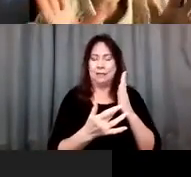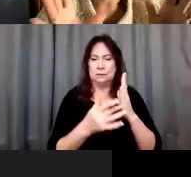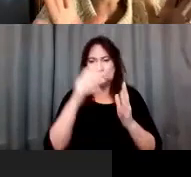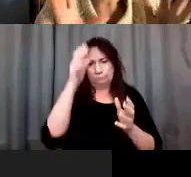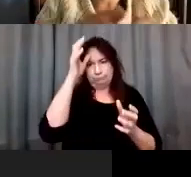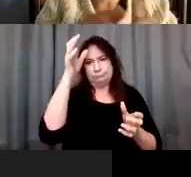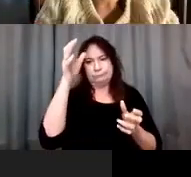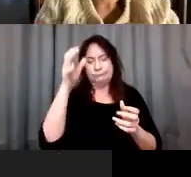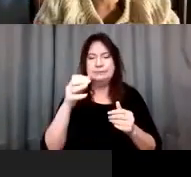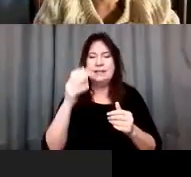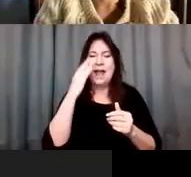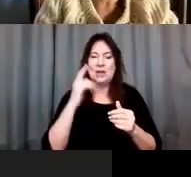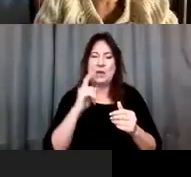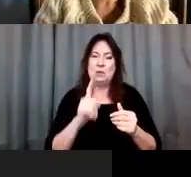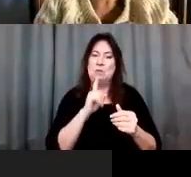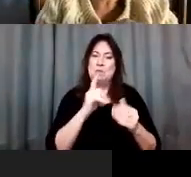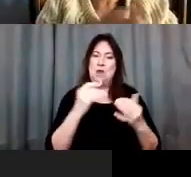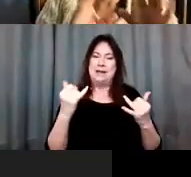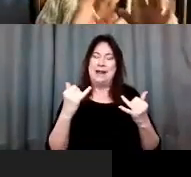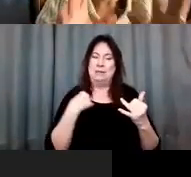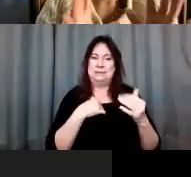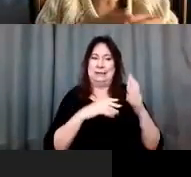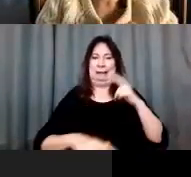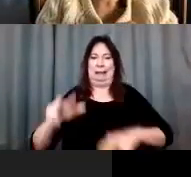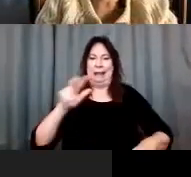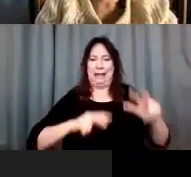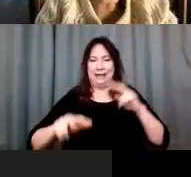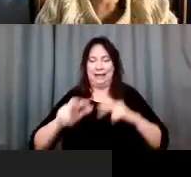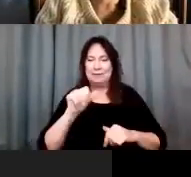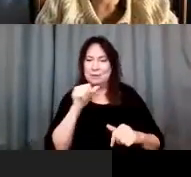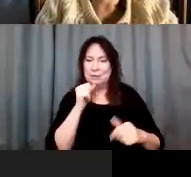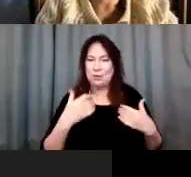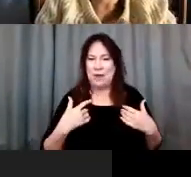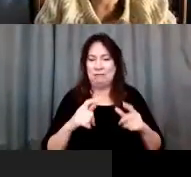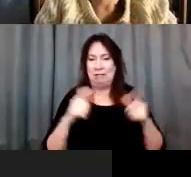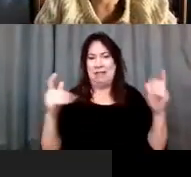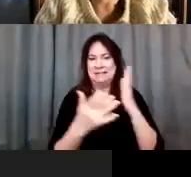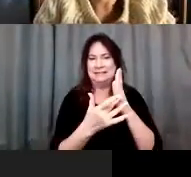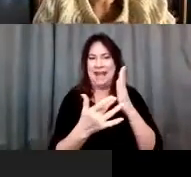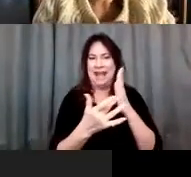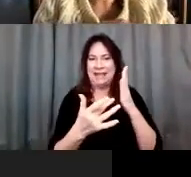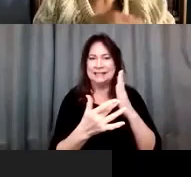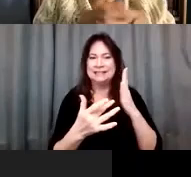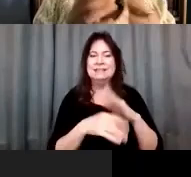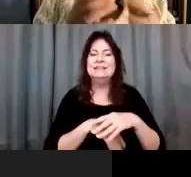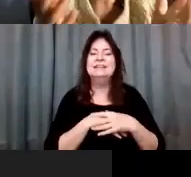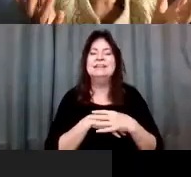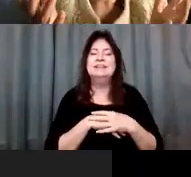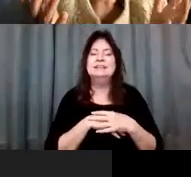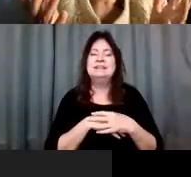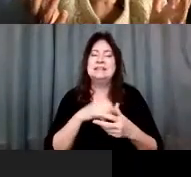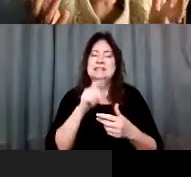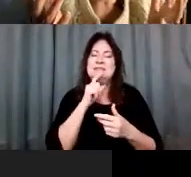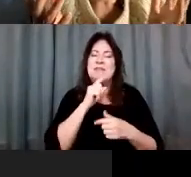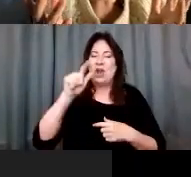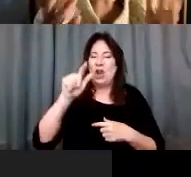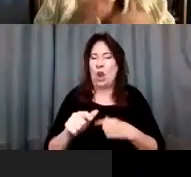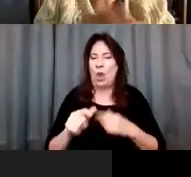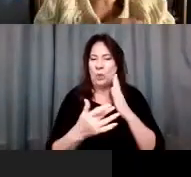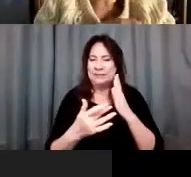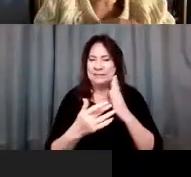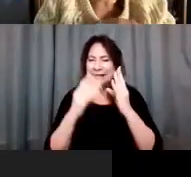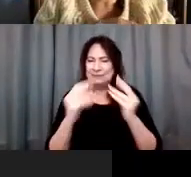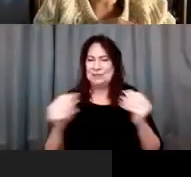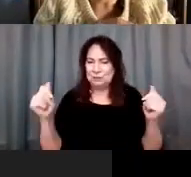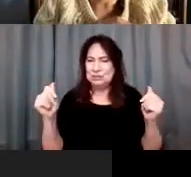pretty daunting moment if you're not tech savvy, and I don't want to scare you by saying one more thing. A very low tech solution is